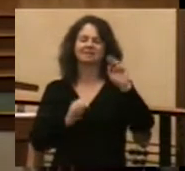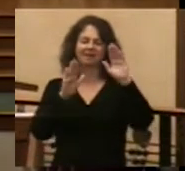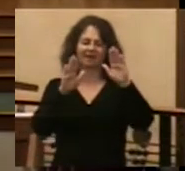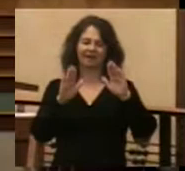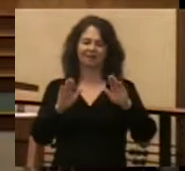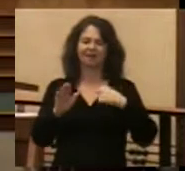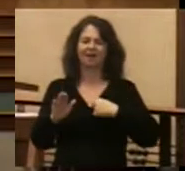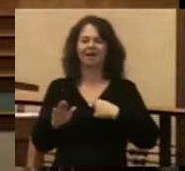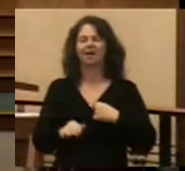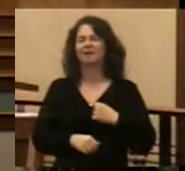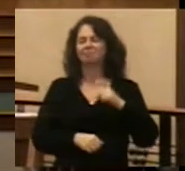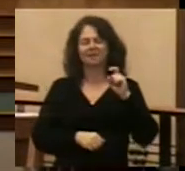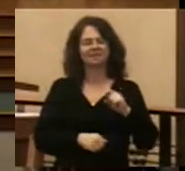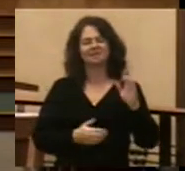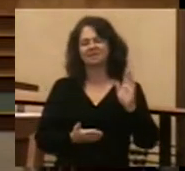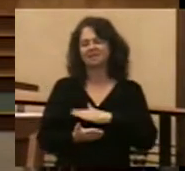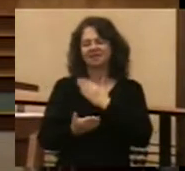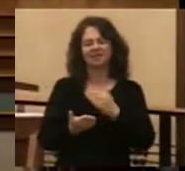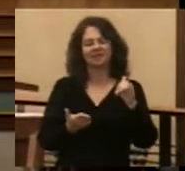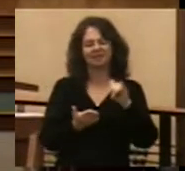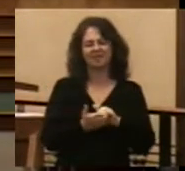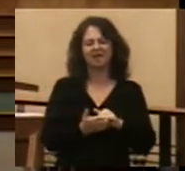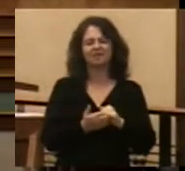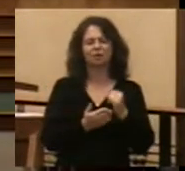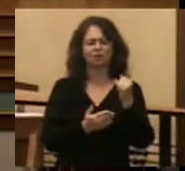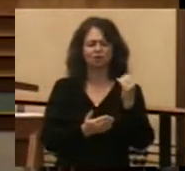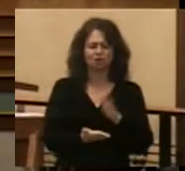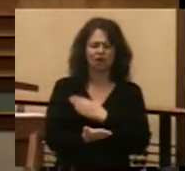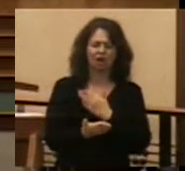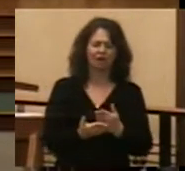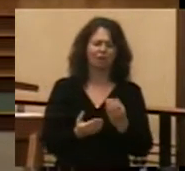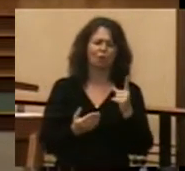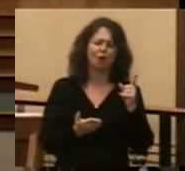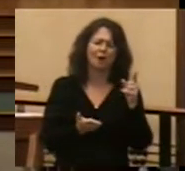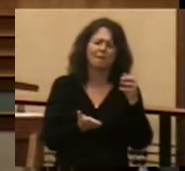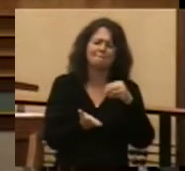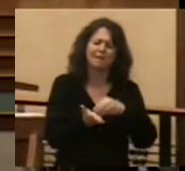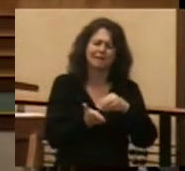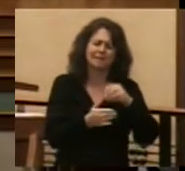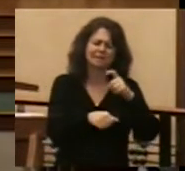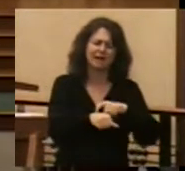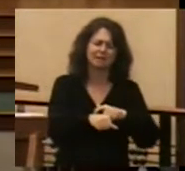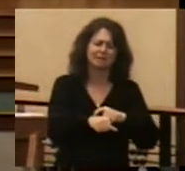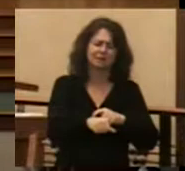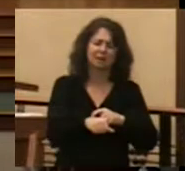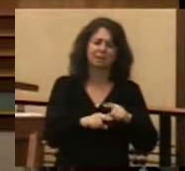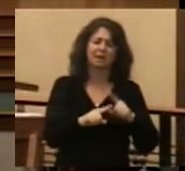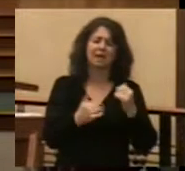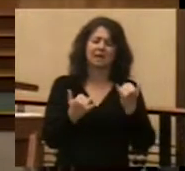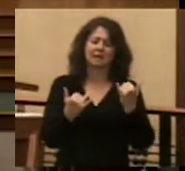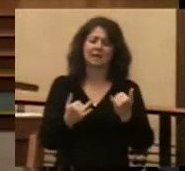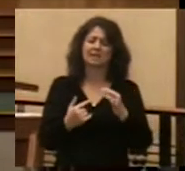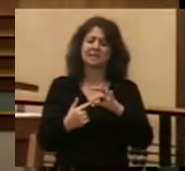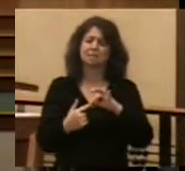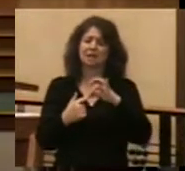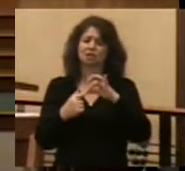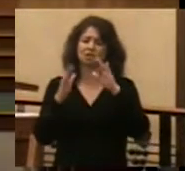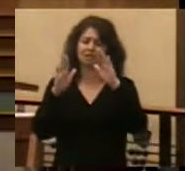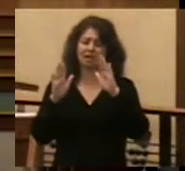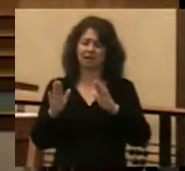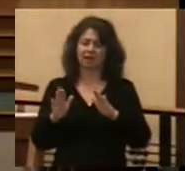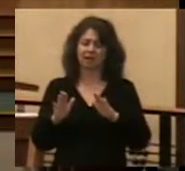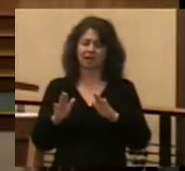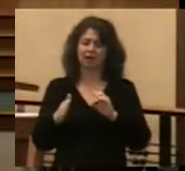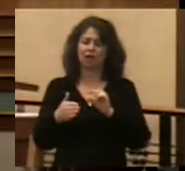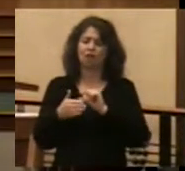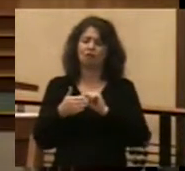have sung it a million times. But this particular Sunday, verse 4 spoke a word